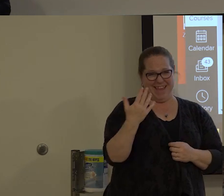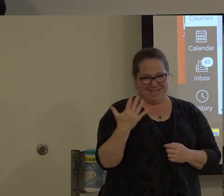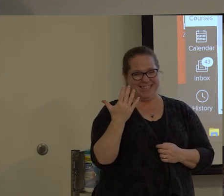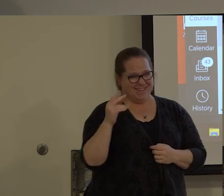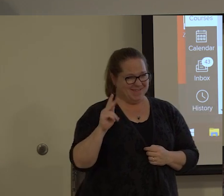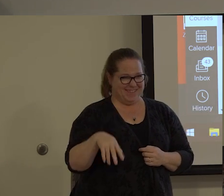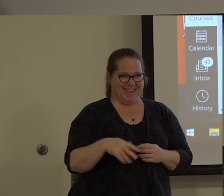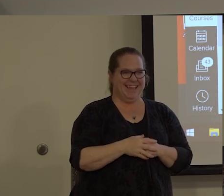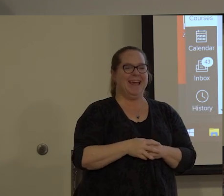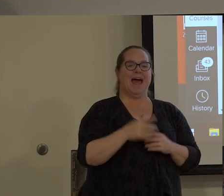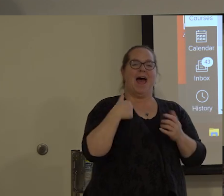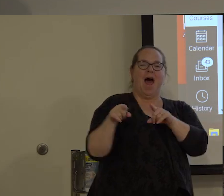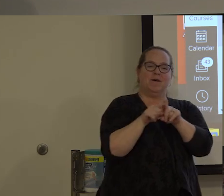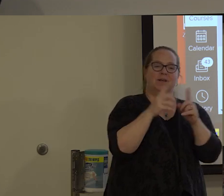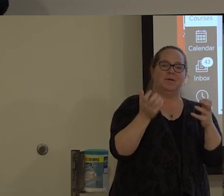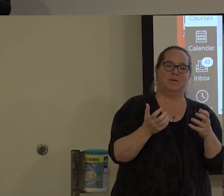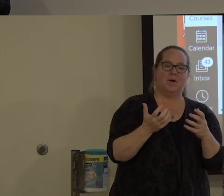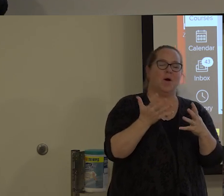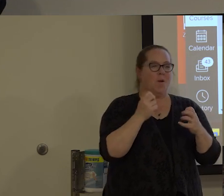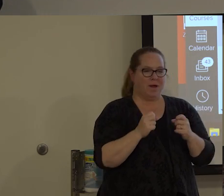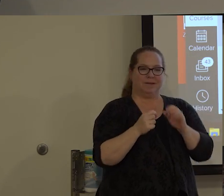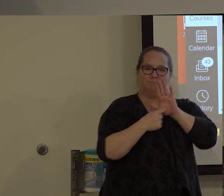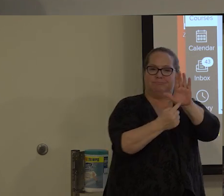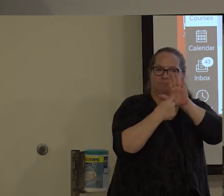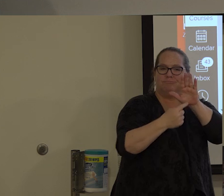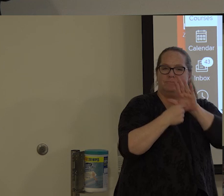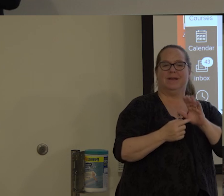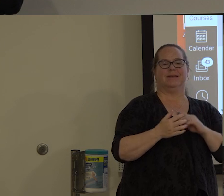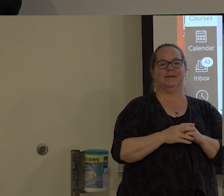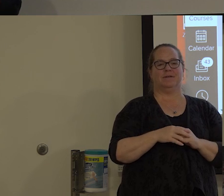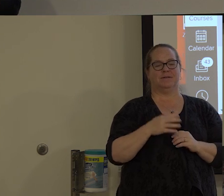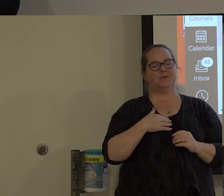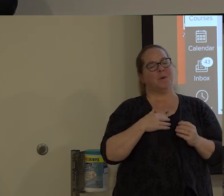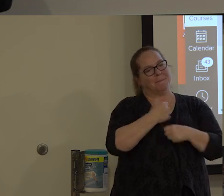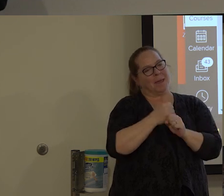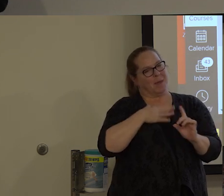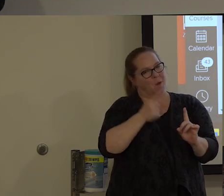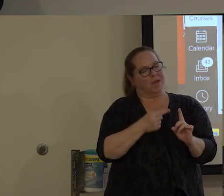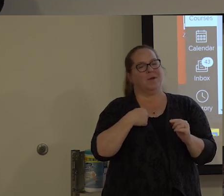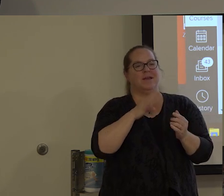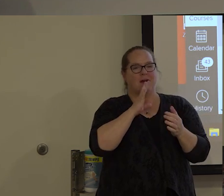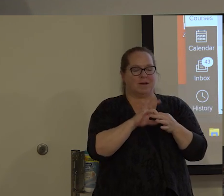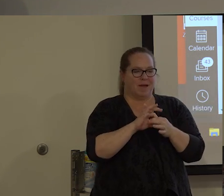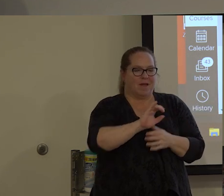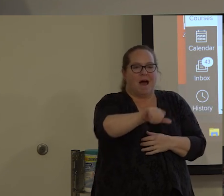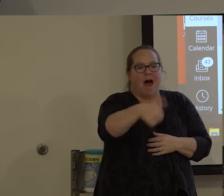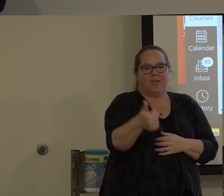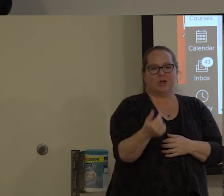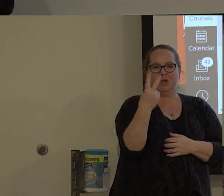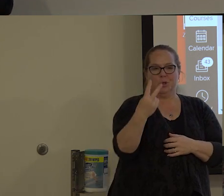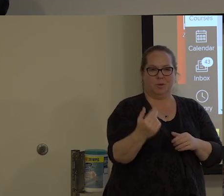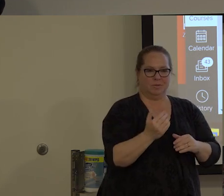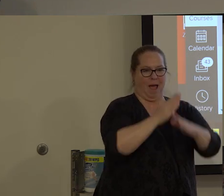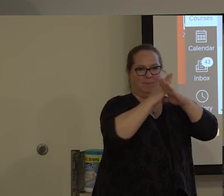quickly go over some of the other examples of just to basically make my point. We talked about the other two